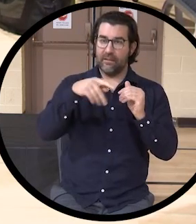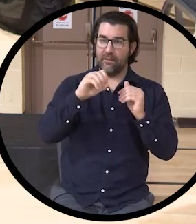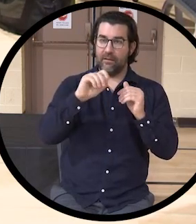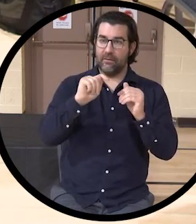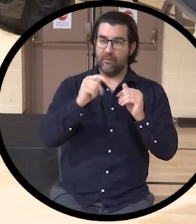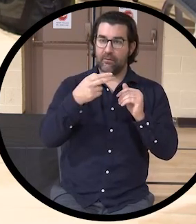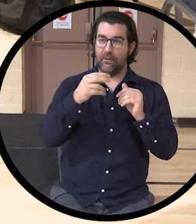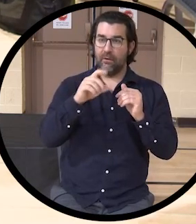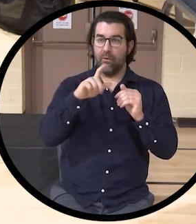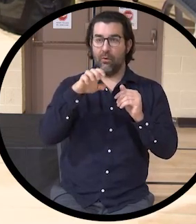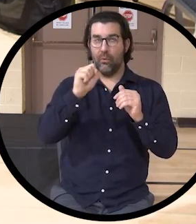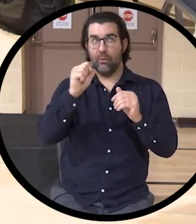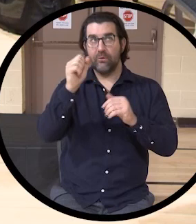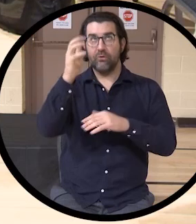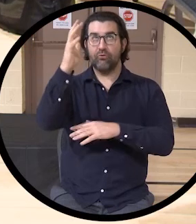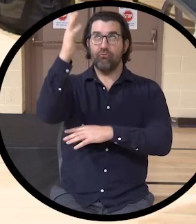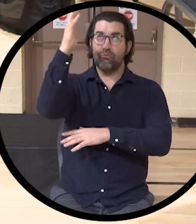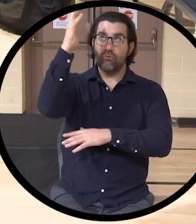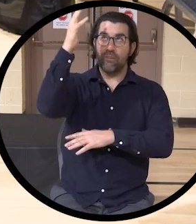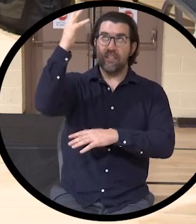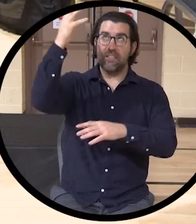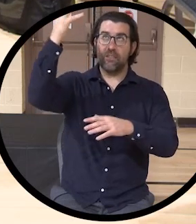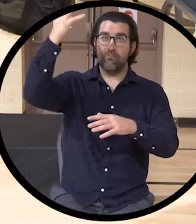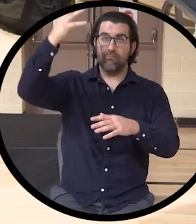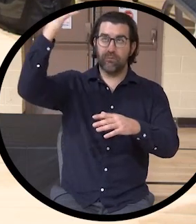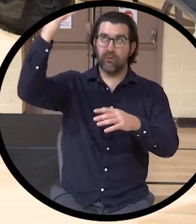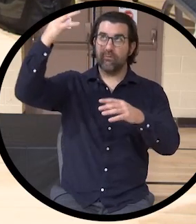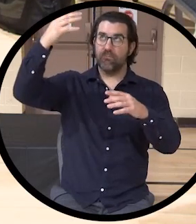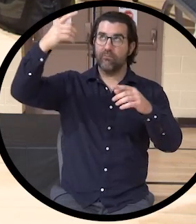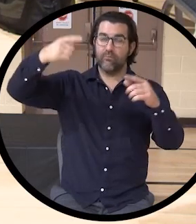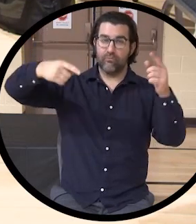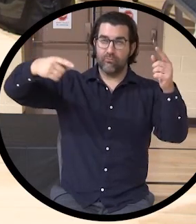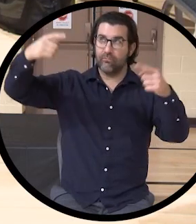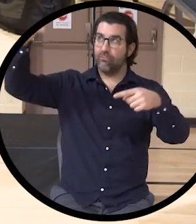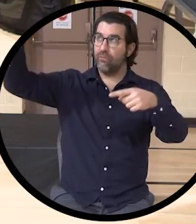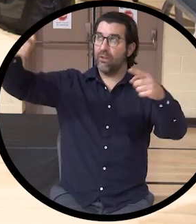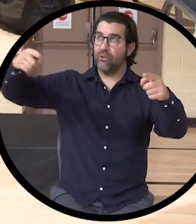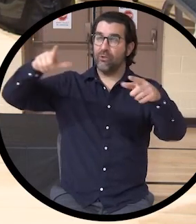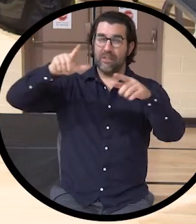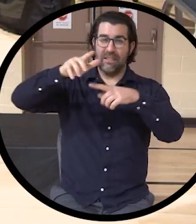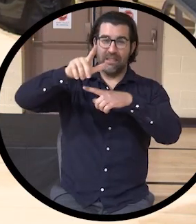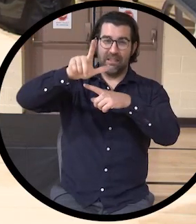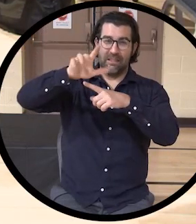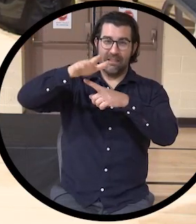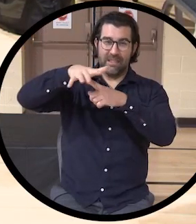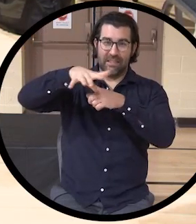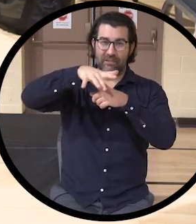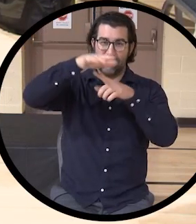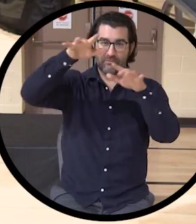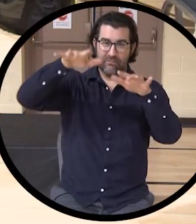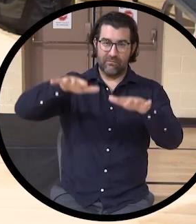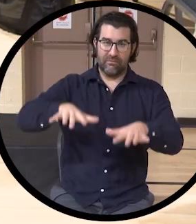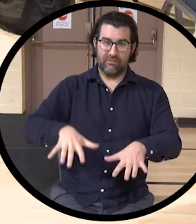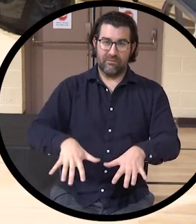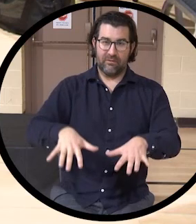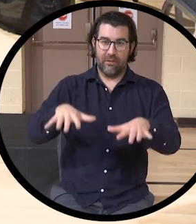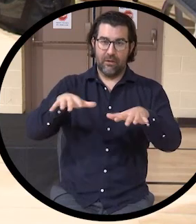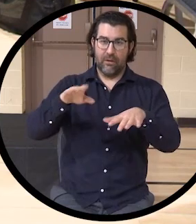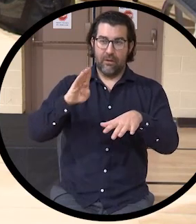overhead obstructions from trees, leaf litter, branches in the roadway, that sort of thing.